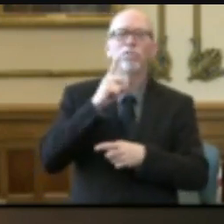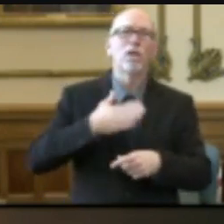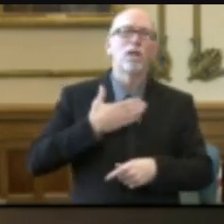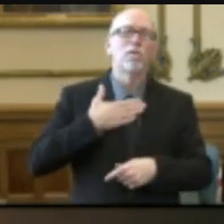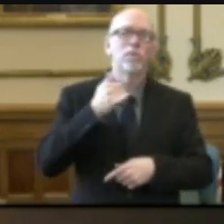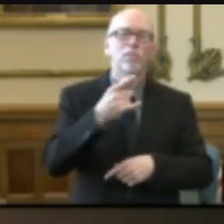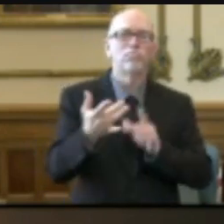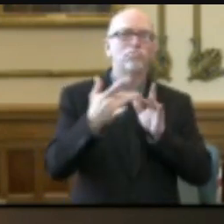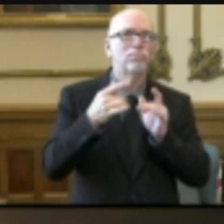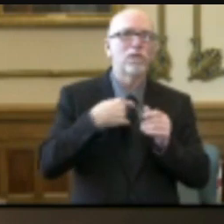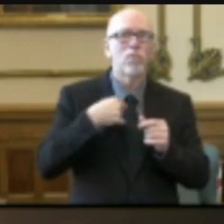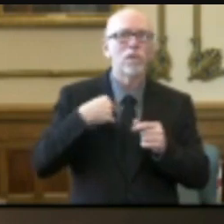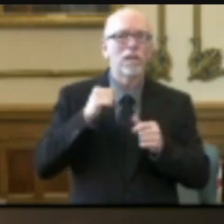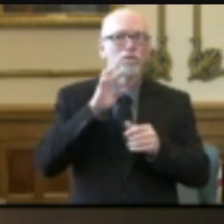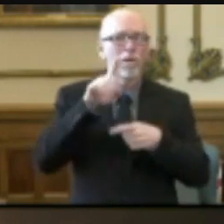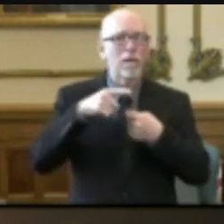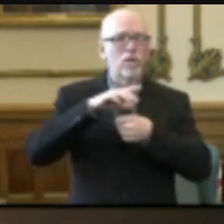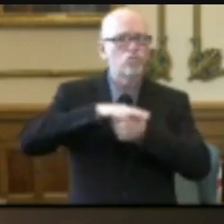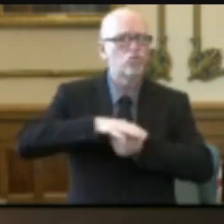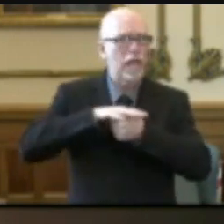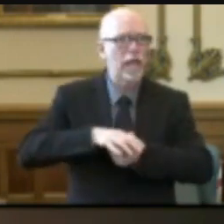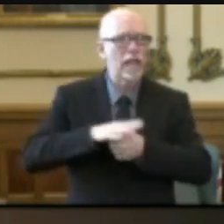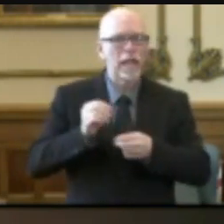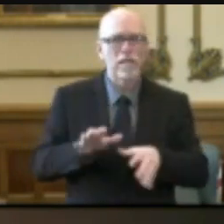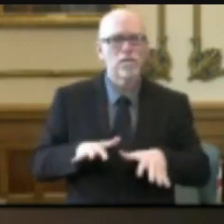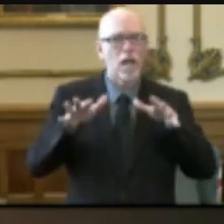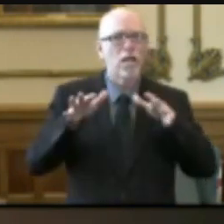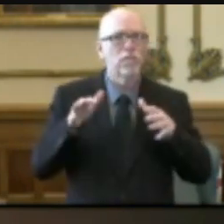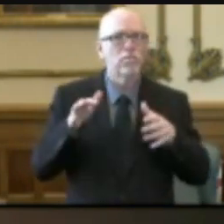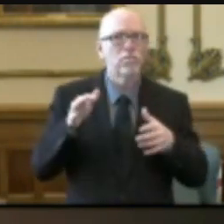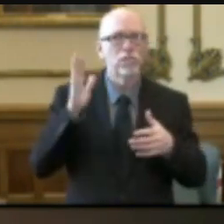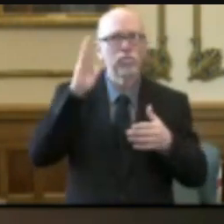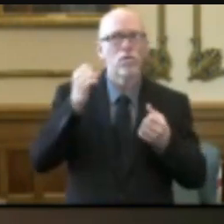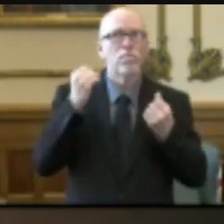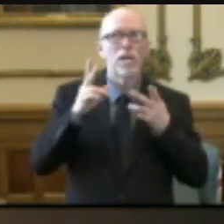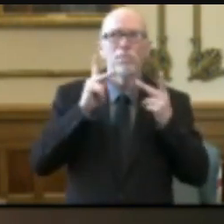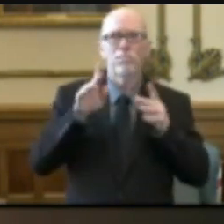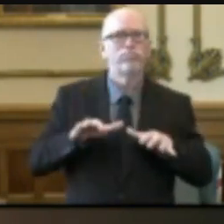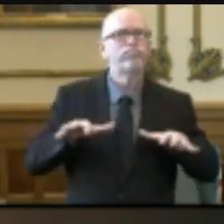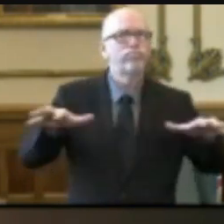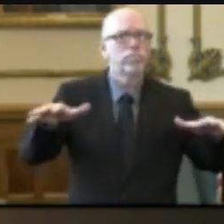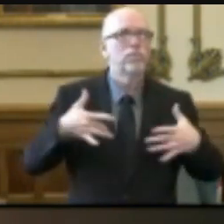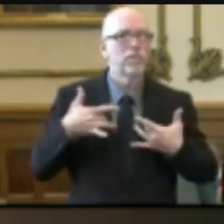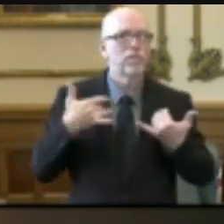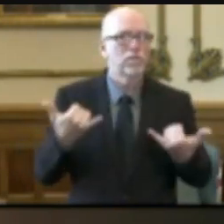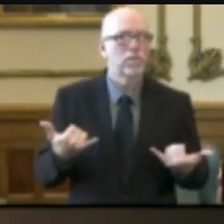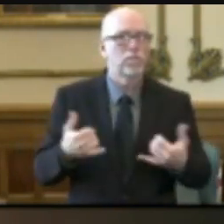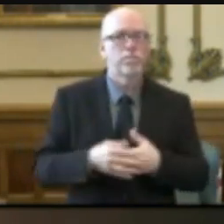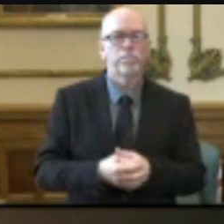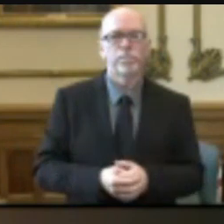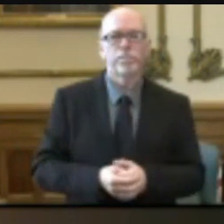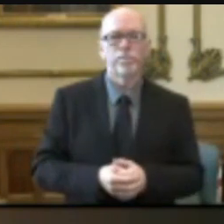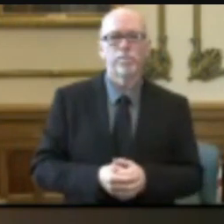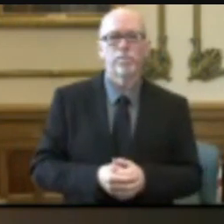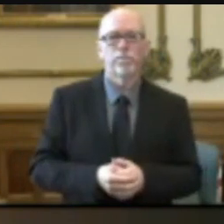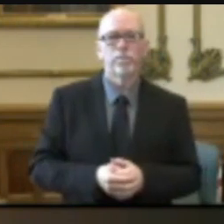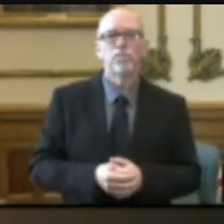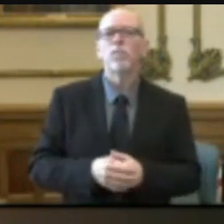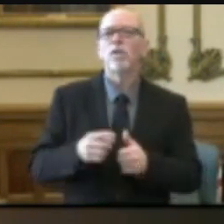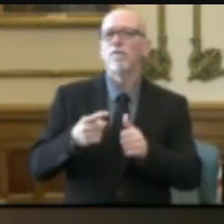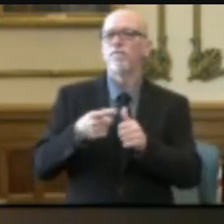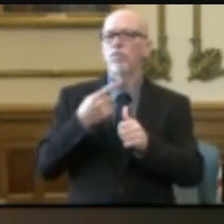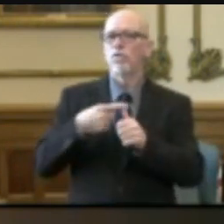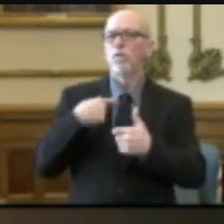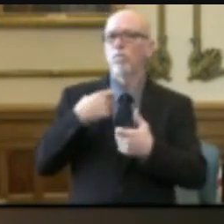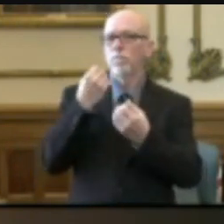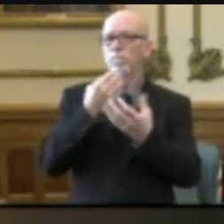out to talk about the stress and anxiety that are feeling pretty overwhelming for you right now. First, I want to say that